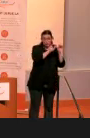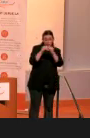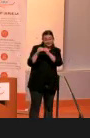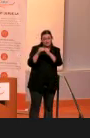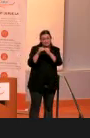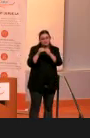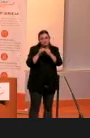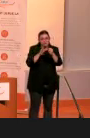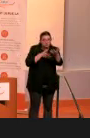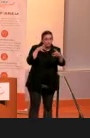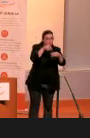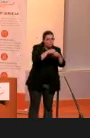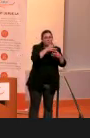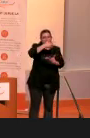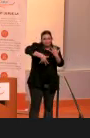beat it.